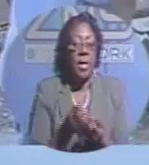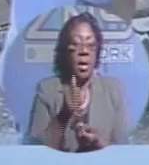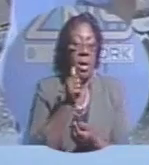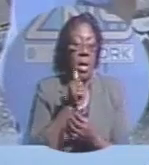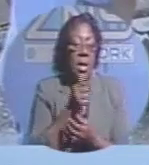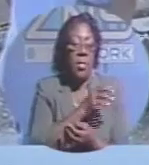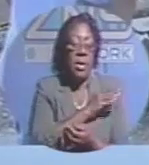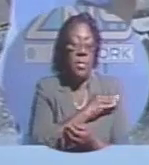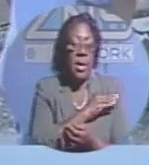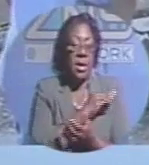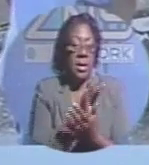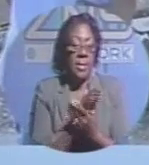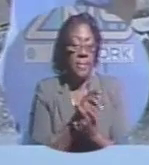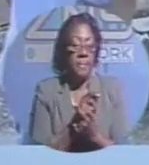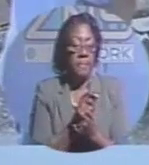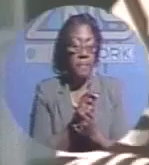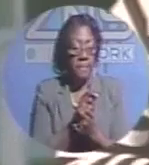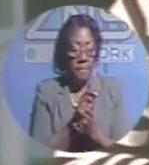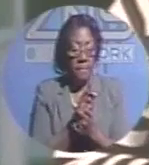Munnings for the ZNS News Network.